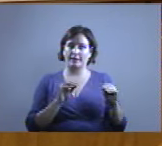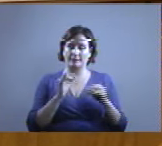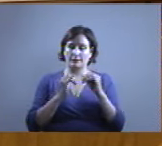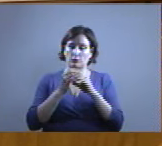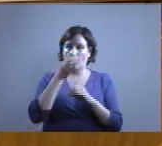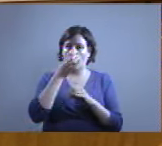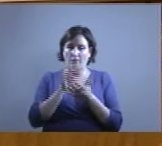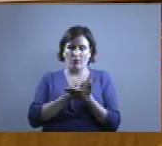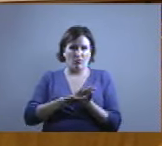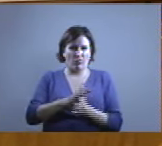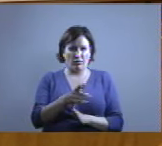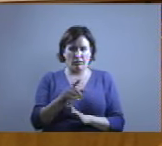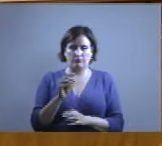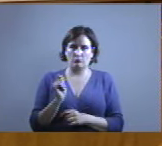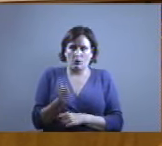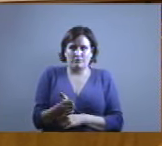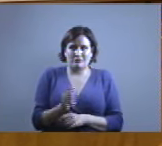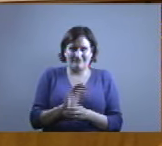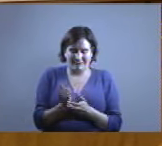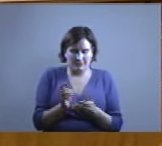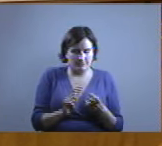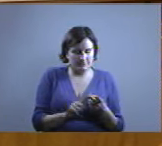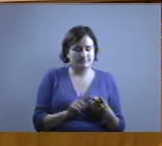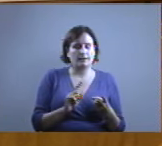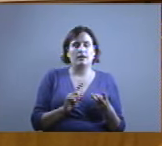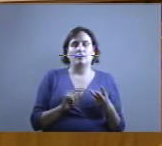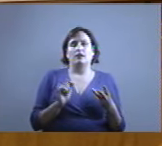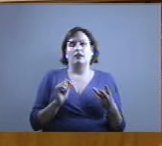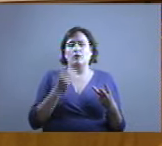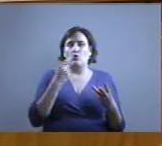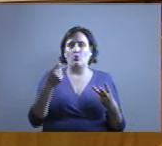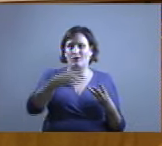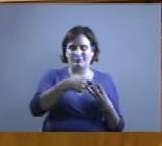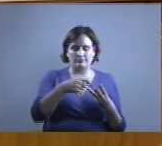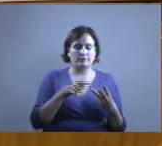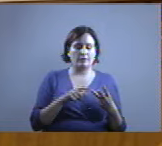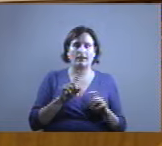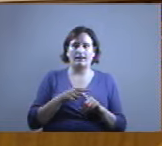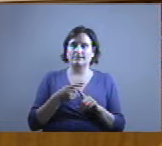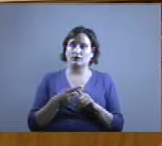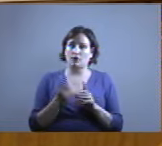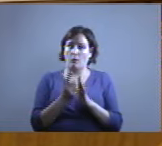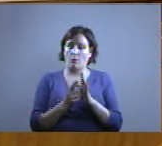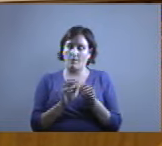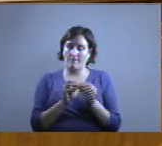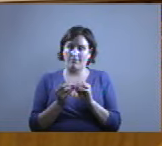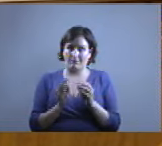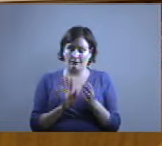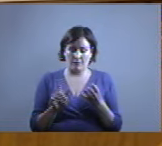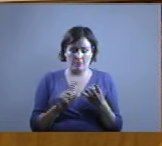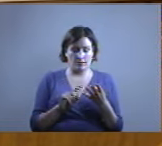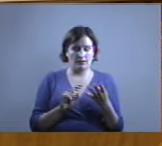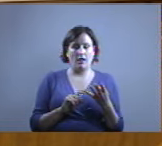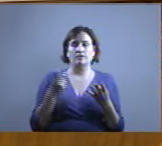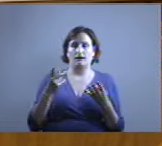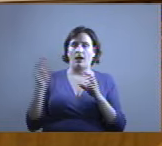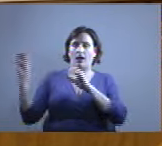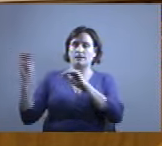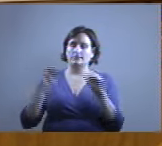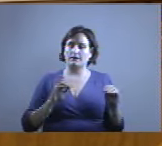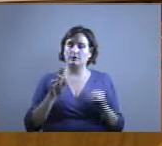Pollution Compensation Fund Contributions Bill, the Taxation Laws Amendment Bill, and the Customs Duty Bill,